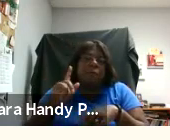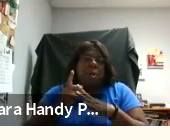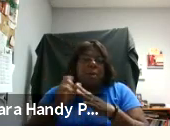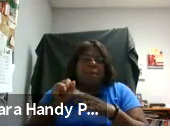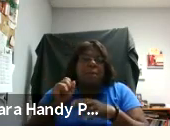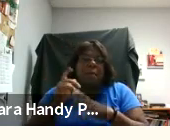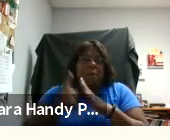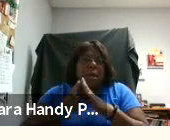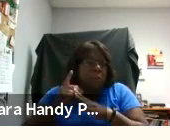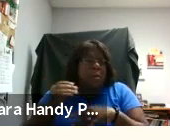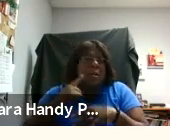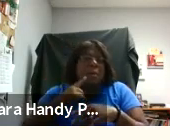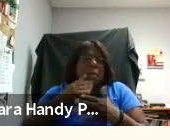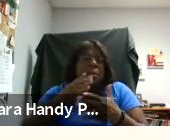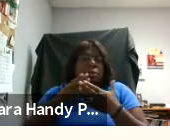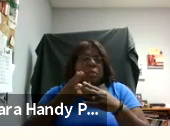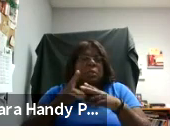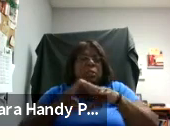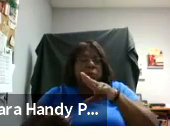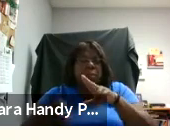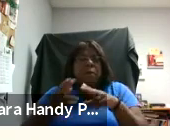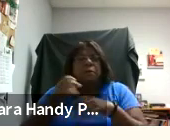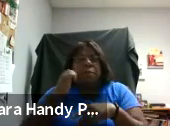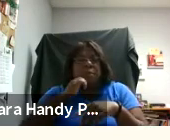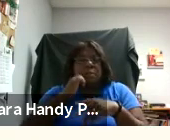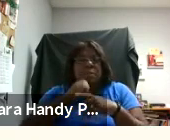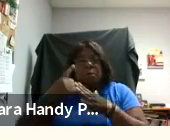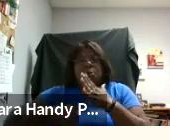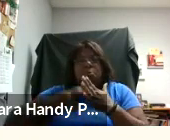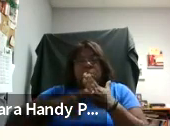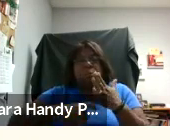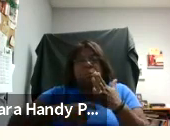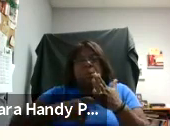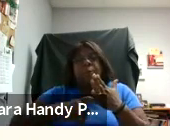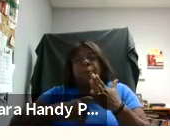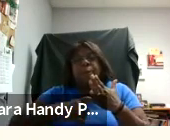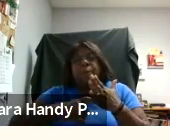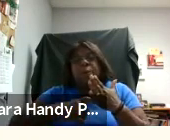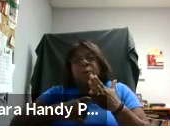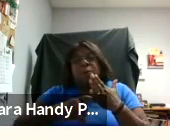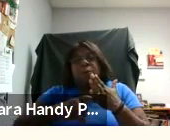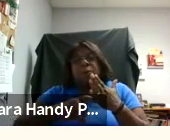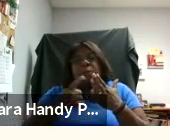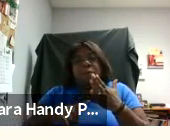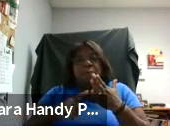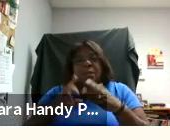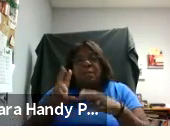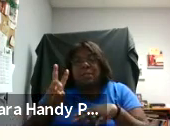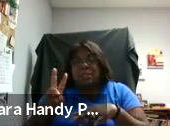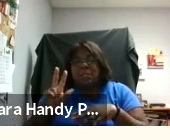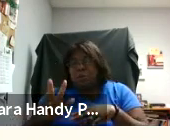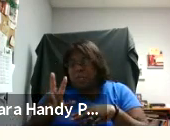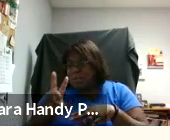we had a pretty good decrease on the daily costs, going from $63.60 down